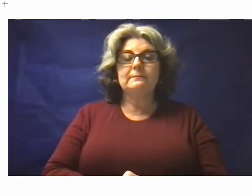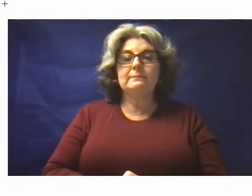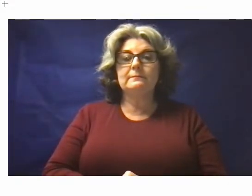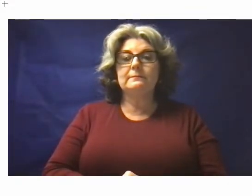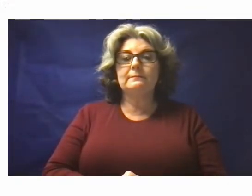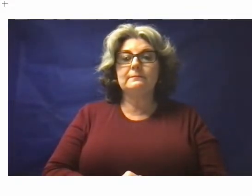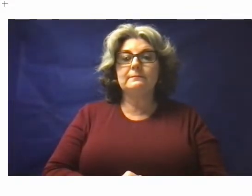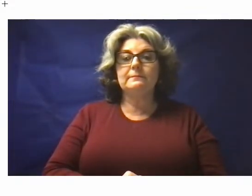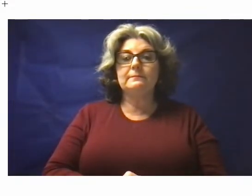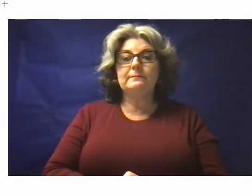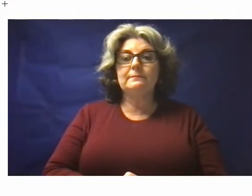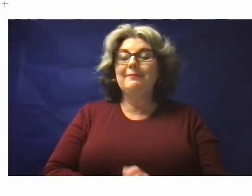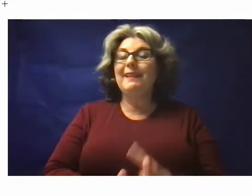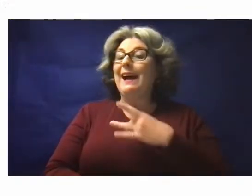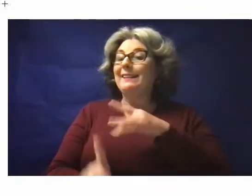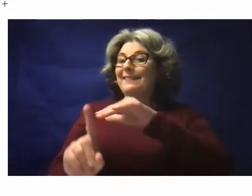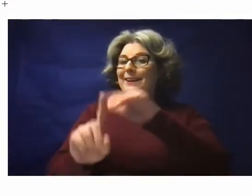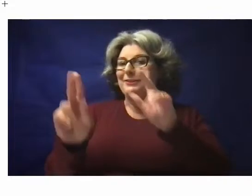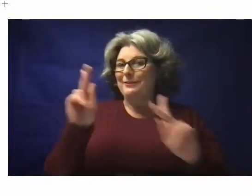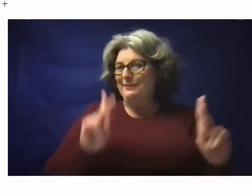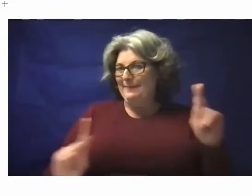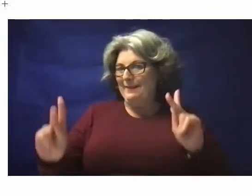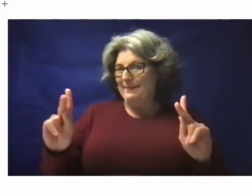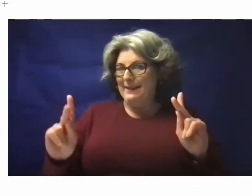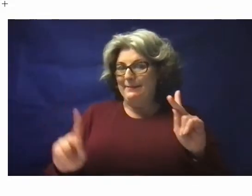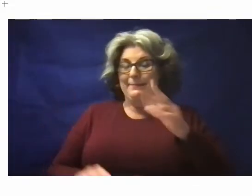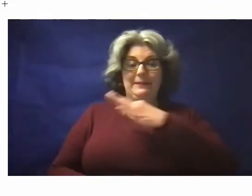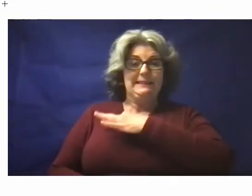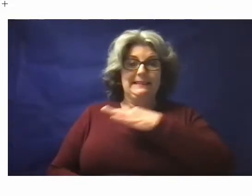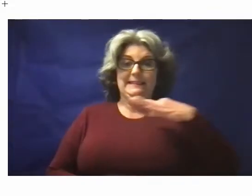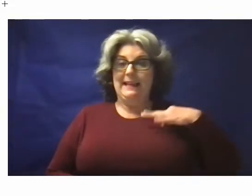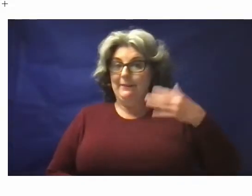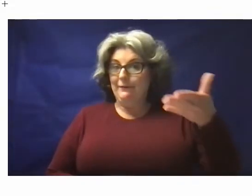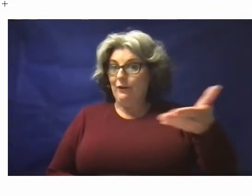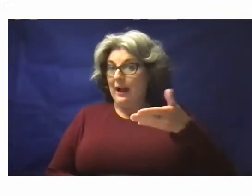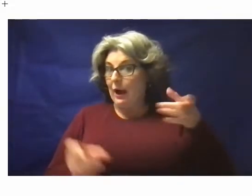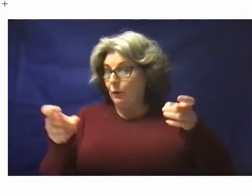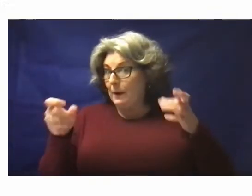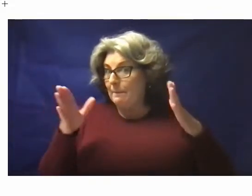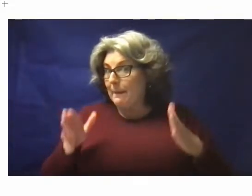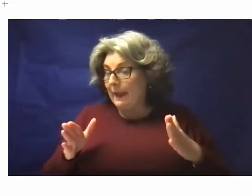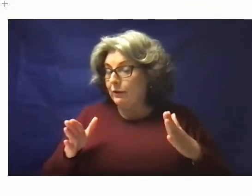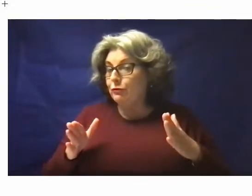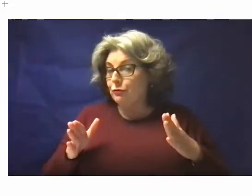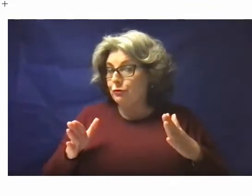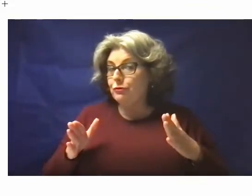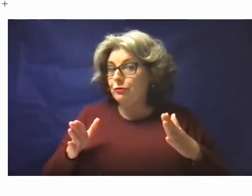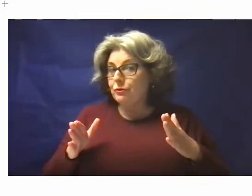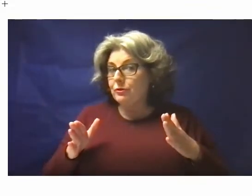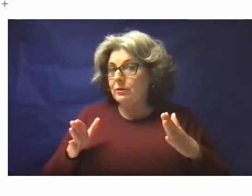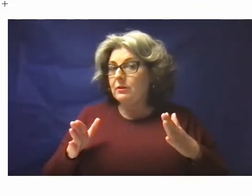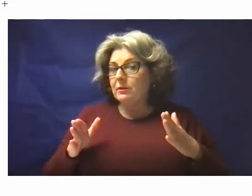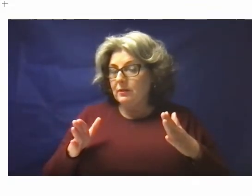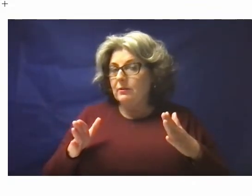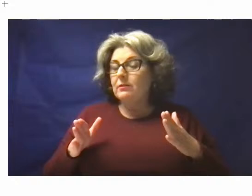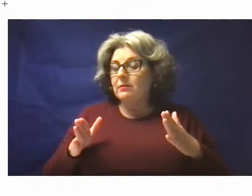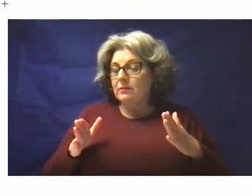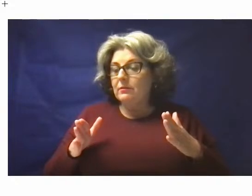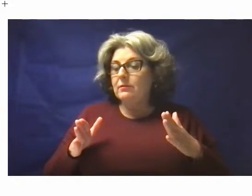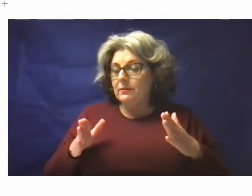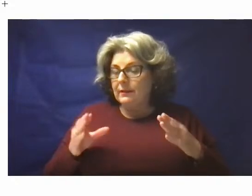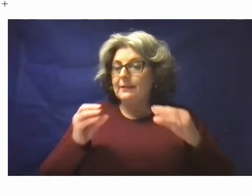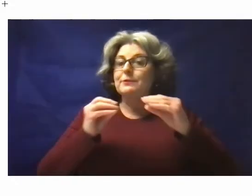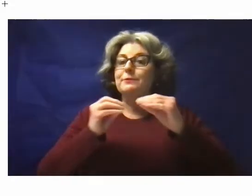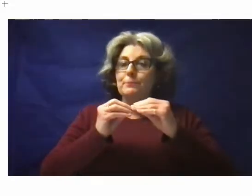I like to always remind people that staffing for a hiring manager is a project that's sort of like above and beyond their regular